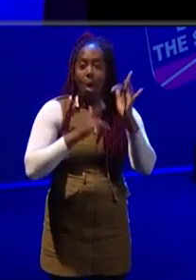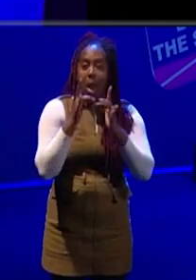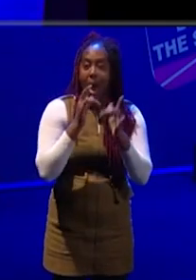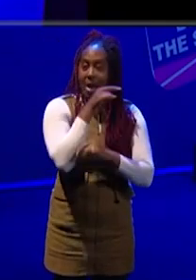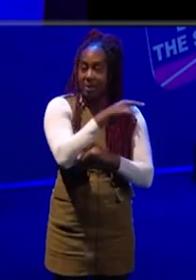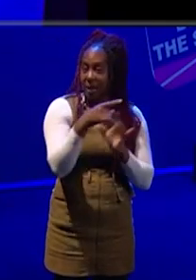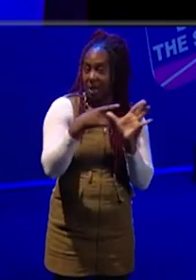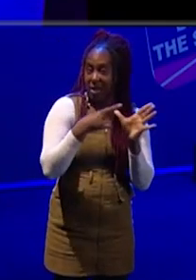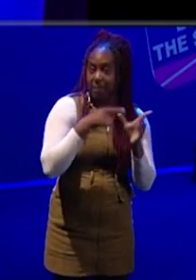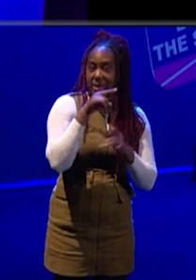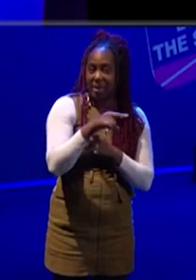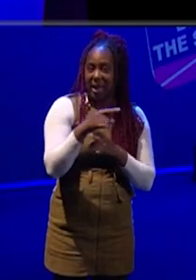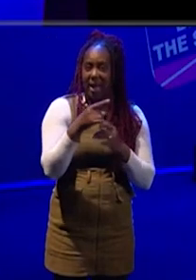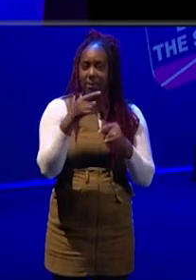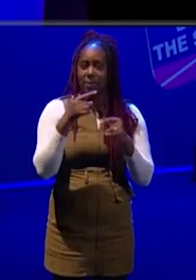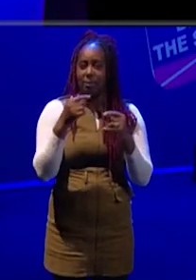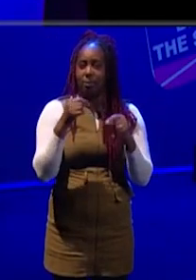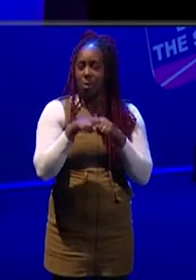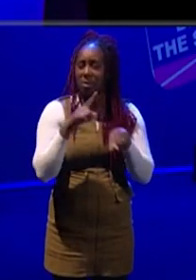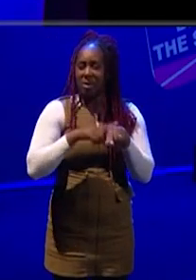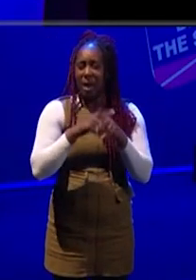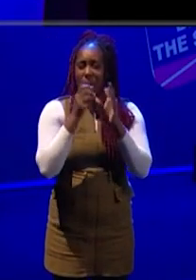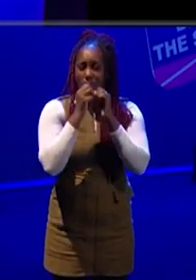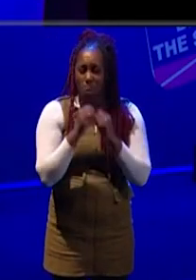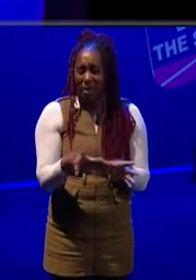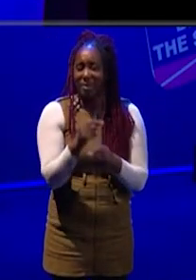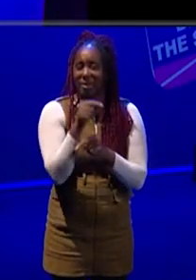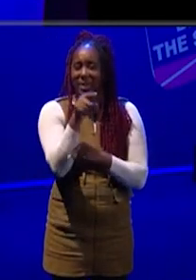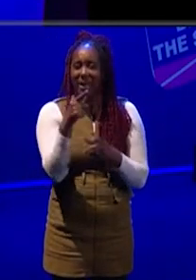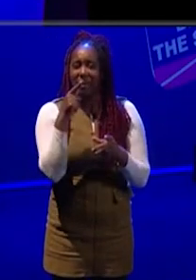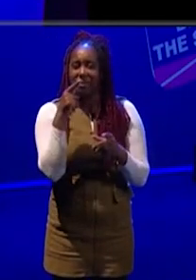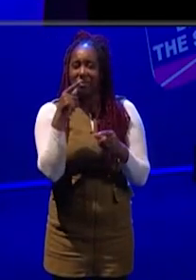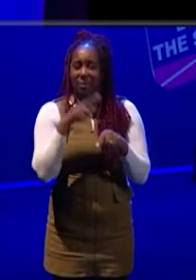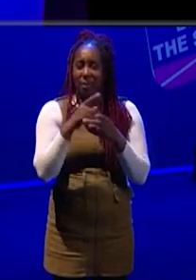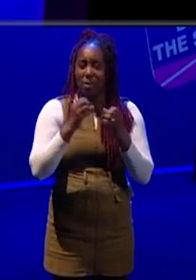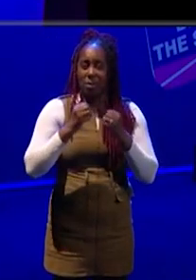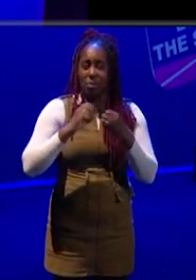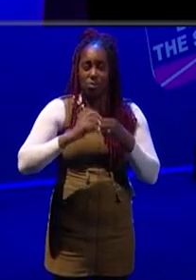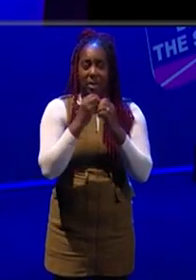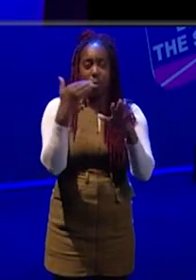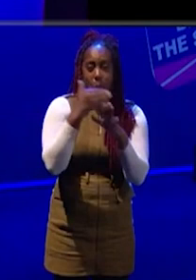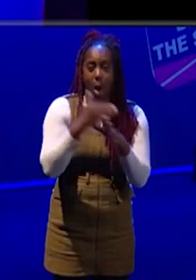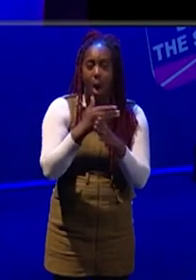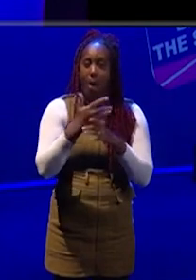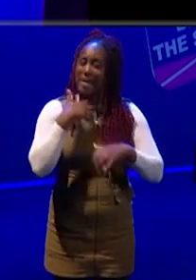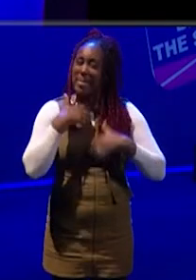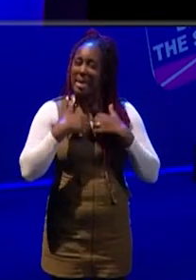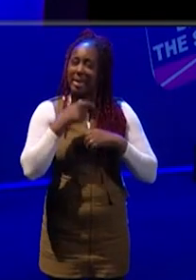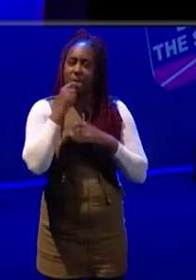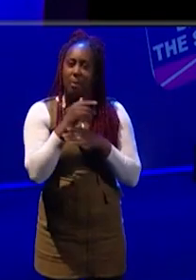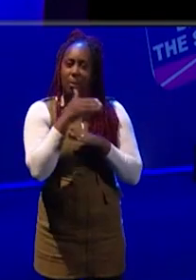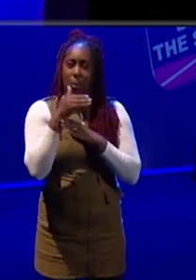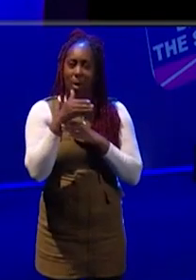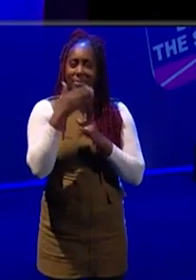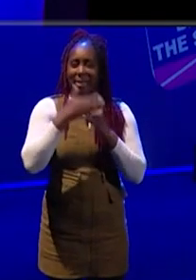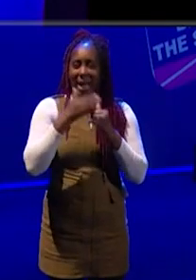wasted asking for my rights and to be respected rather than creating work. It's exhausting. I'm keen to make West End venues that have